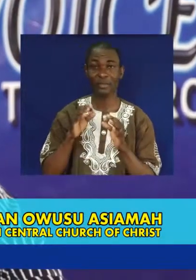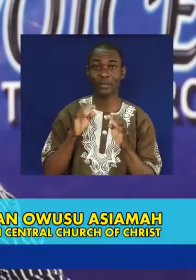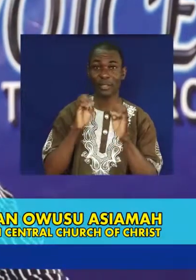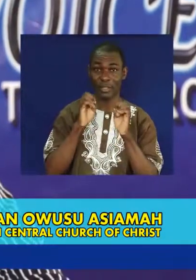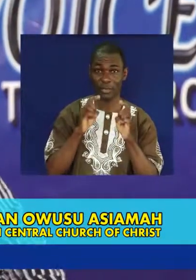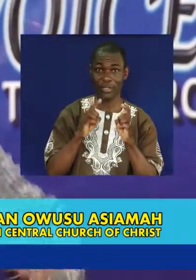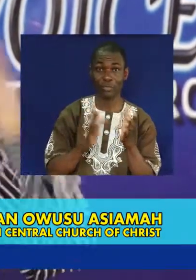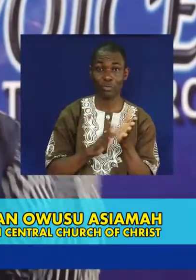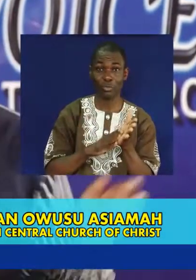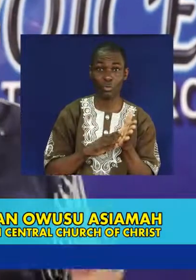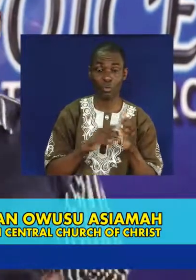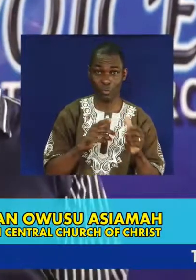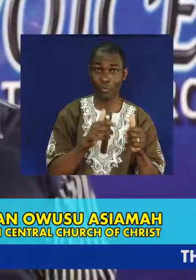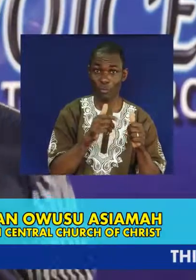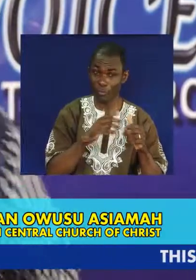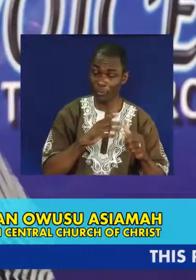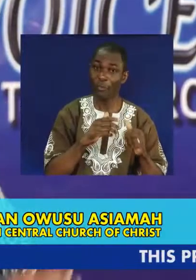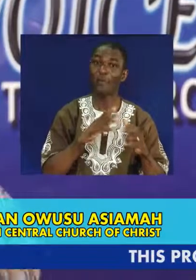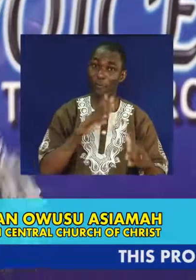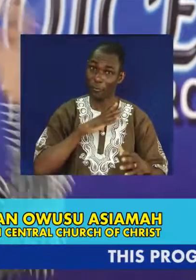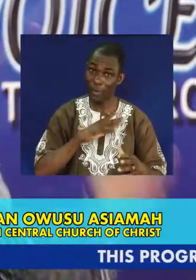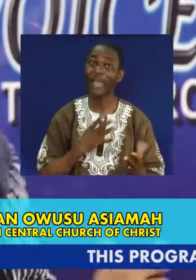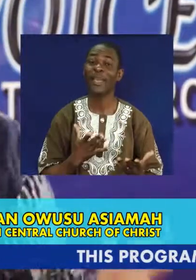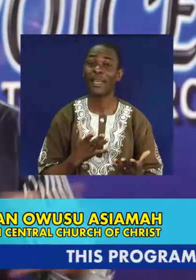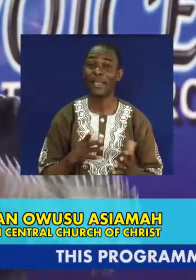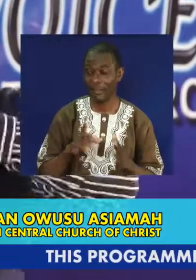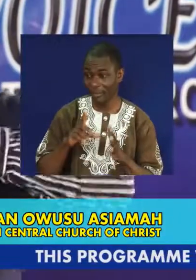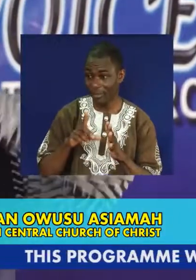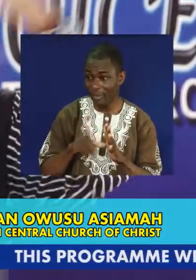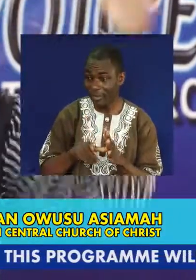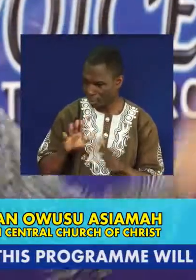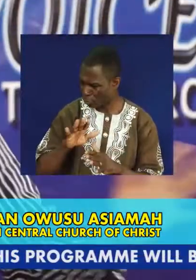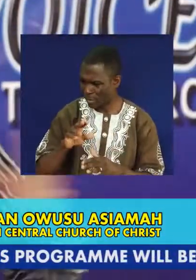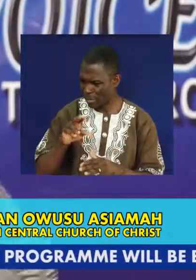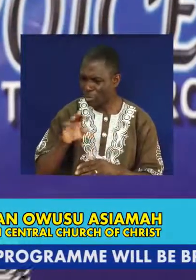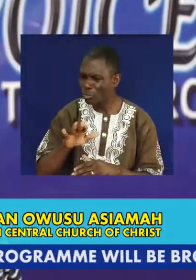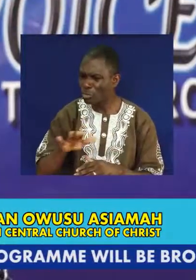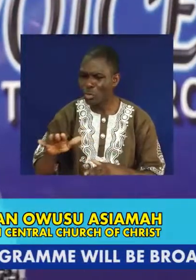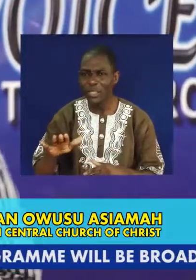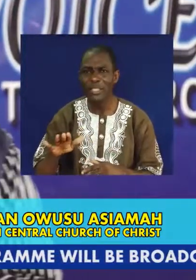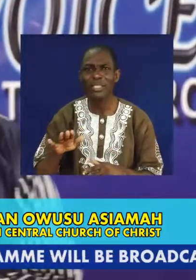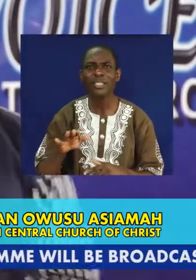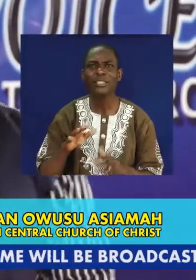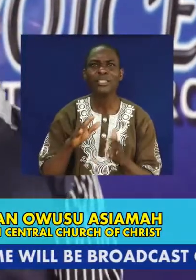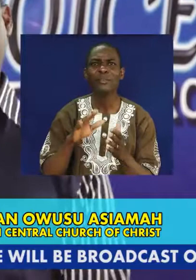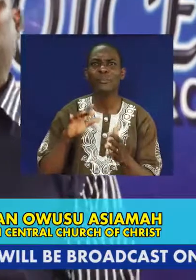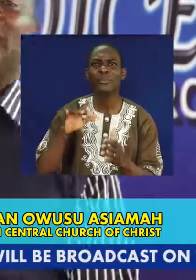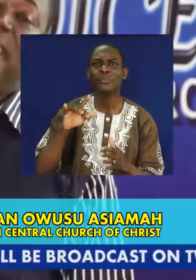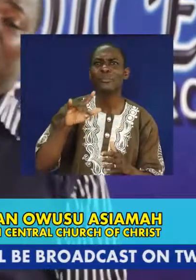Healthcare. And I have insurance. Now, they're now, they're 5 years in a year now. Where's 1 year? Now, one minute, I'm to a 2 year near the Ababatan radio. So,